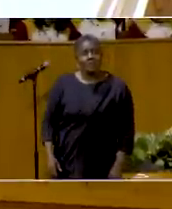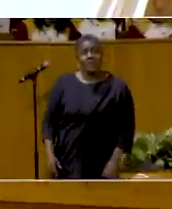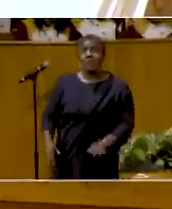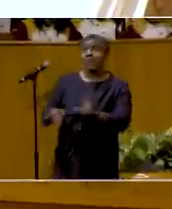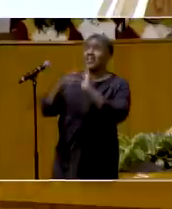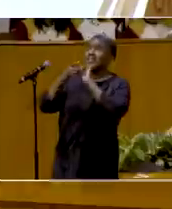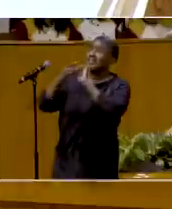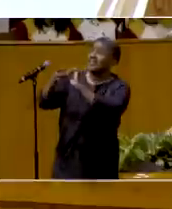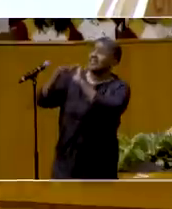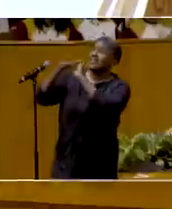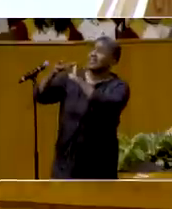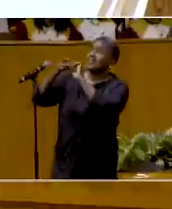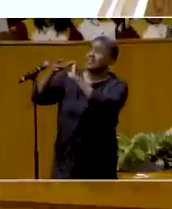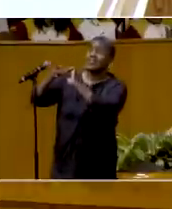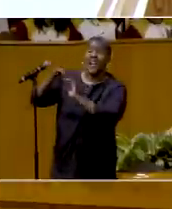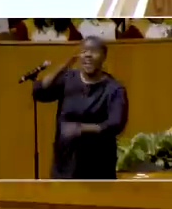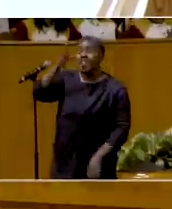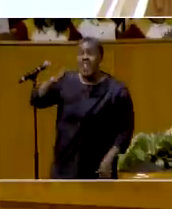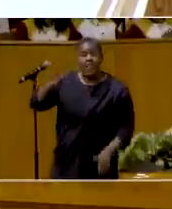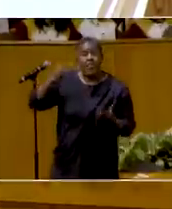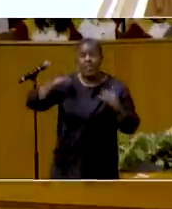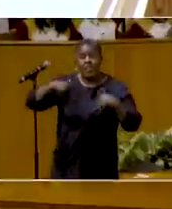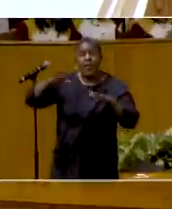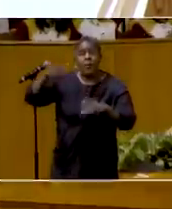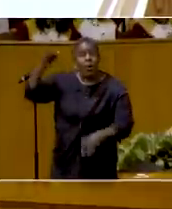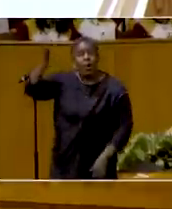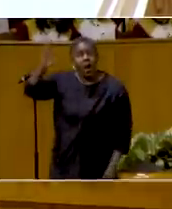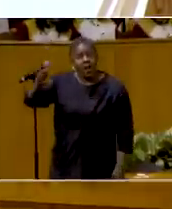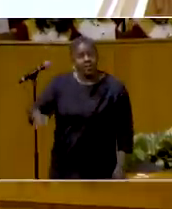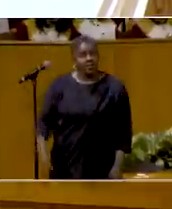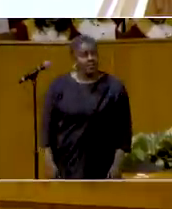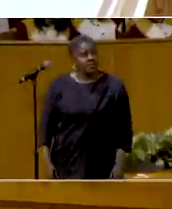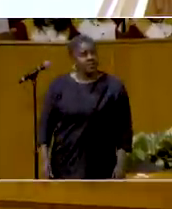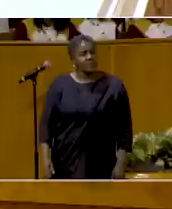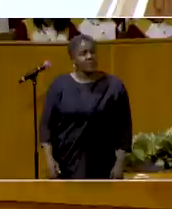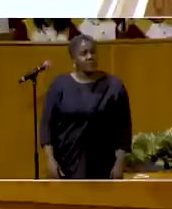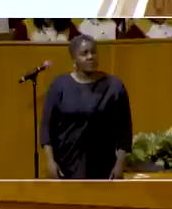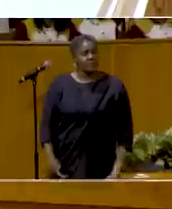Don't give up on God.